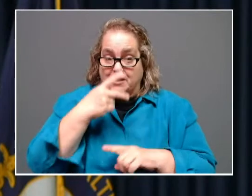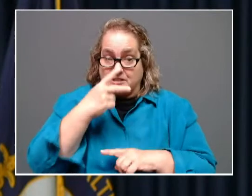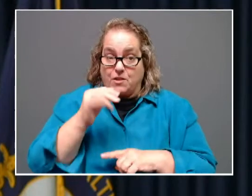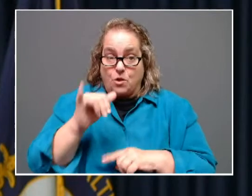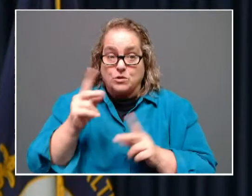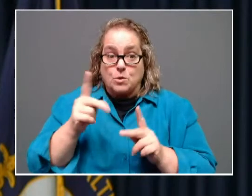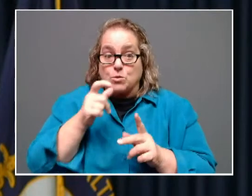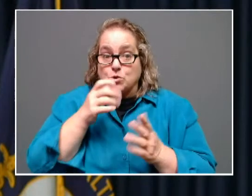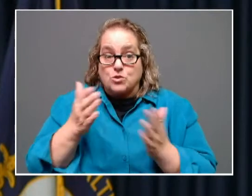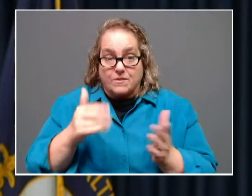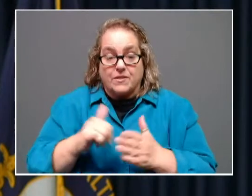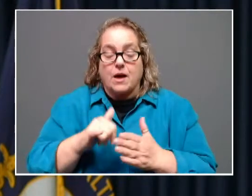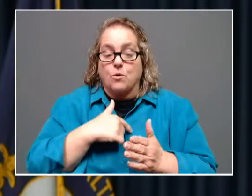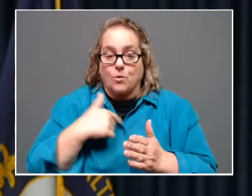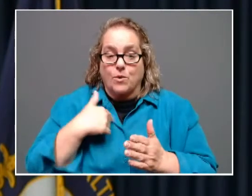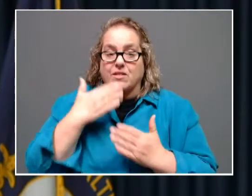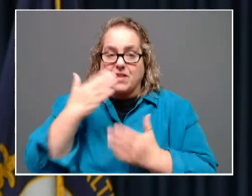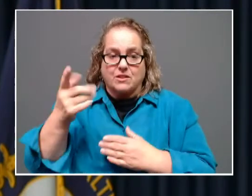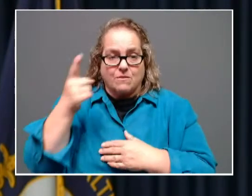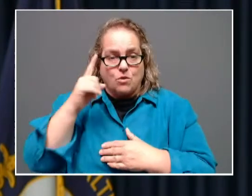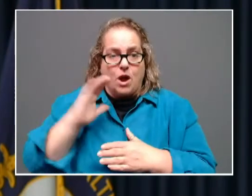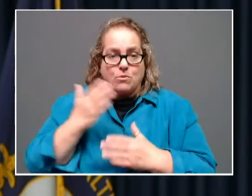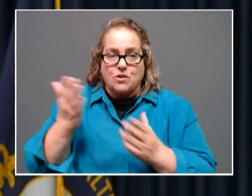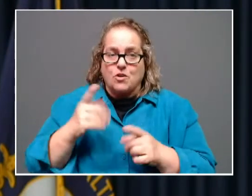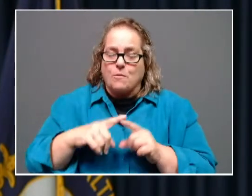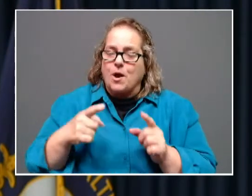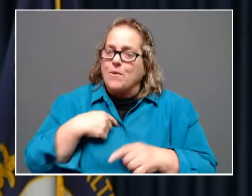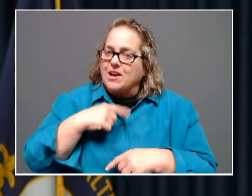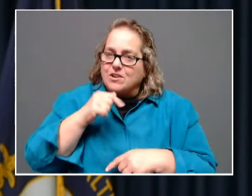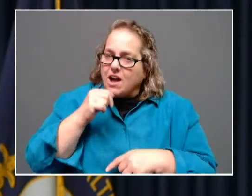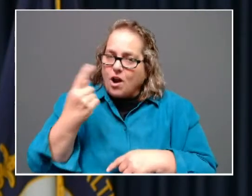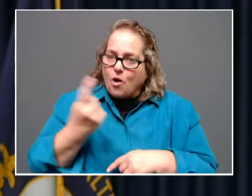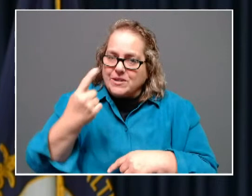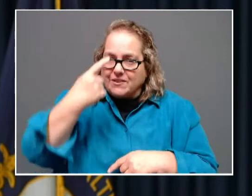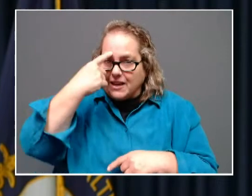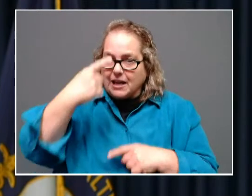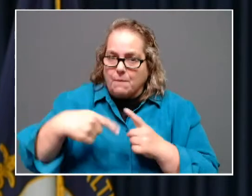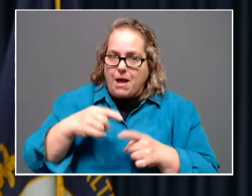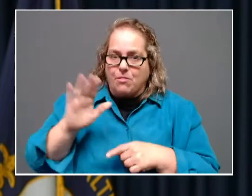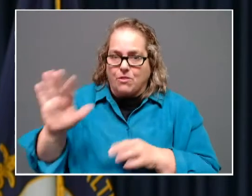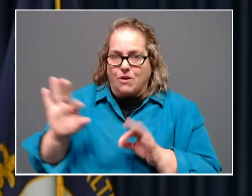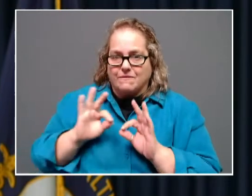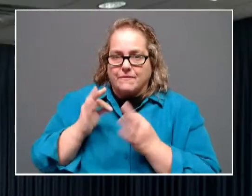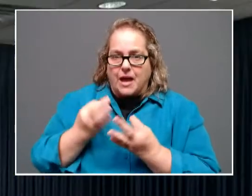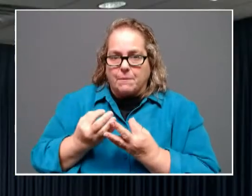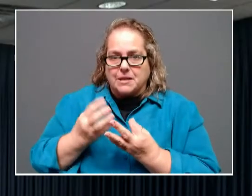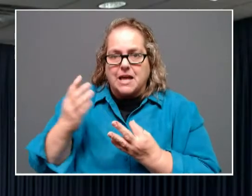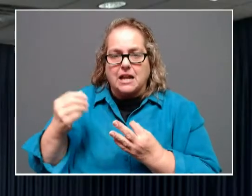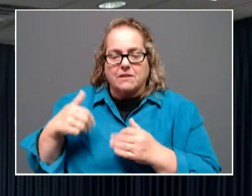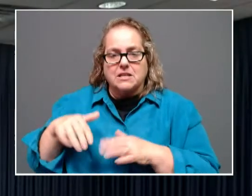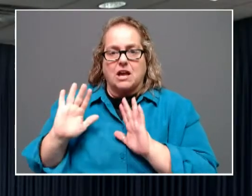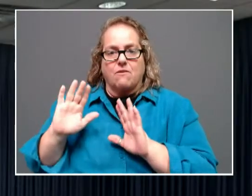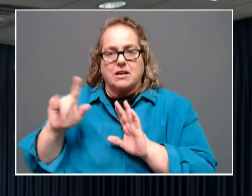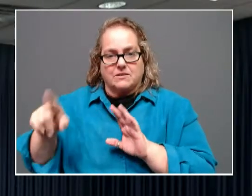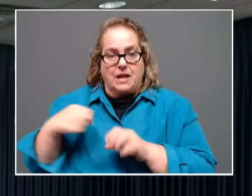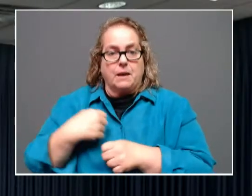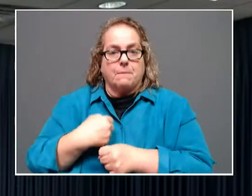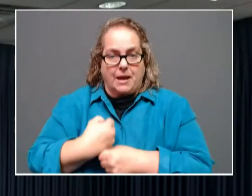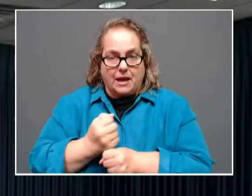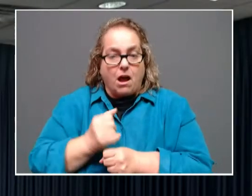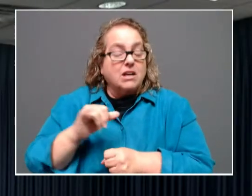their service, but we don't necessarily think about their families and the sacrifice they make, especially those